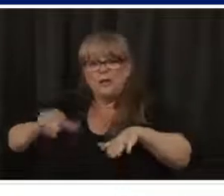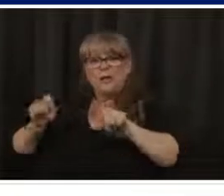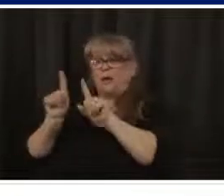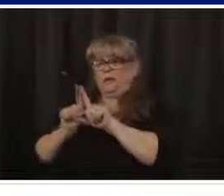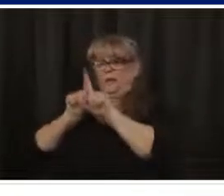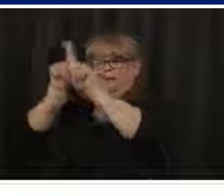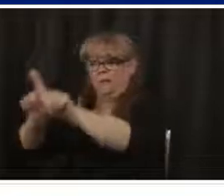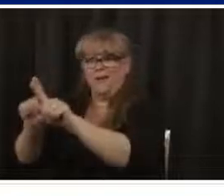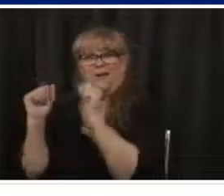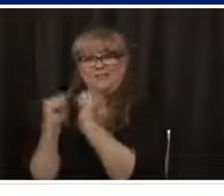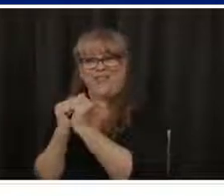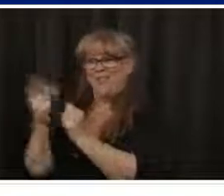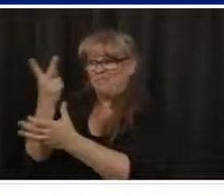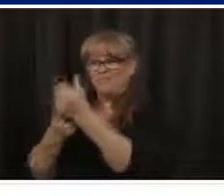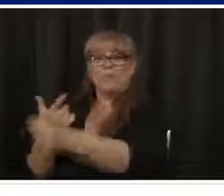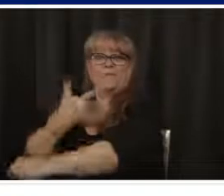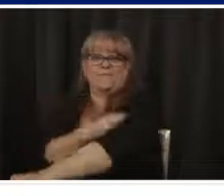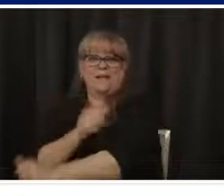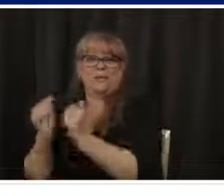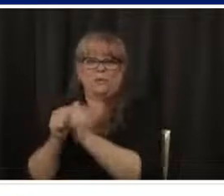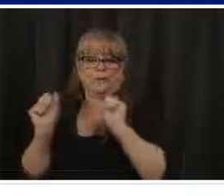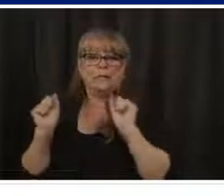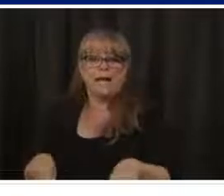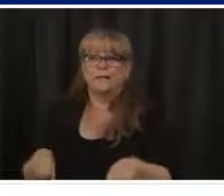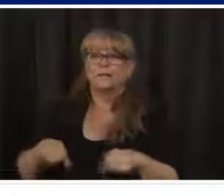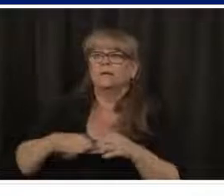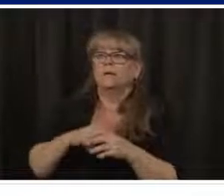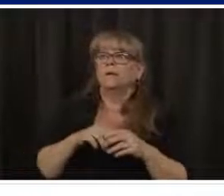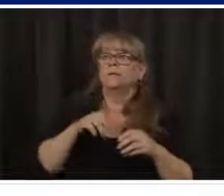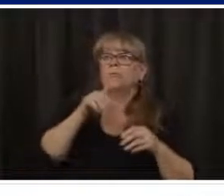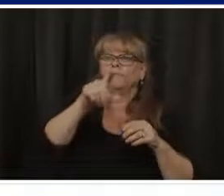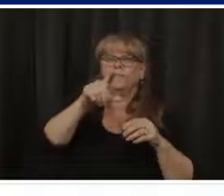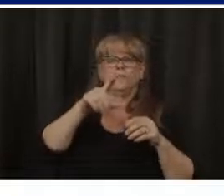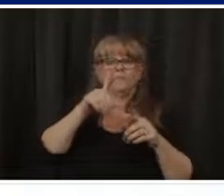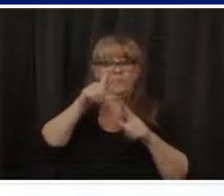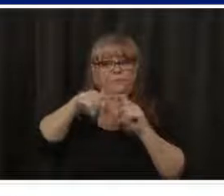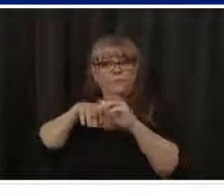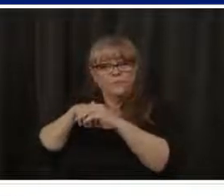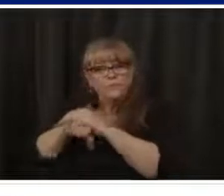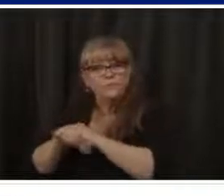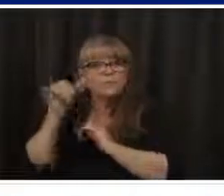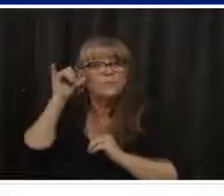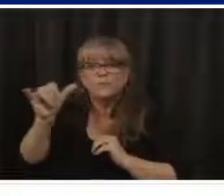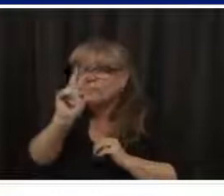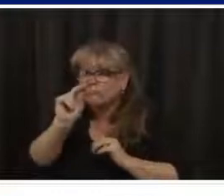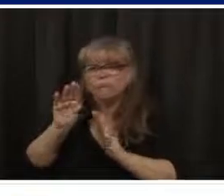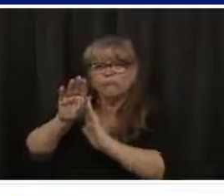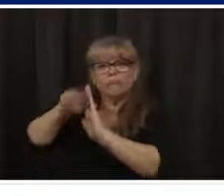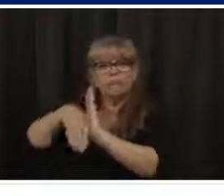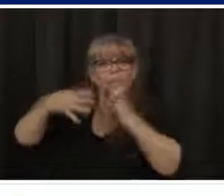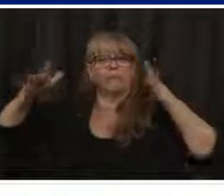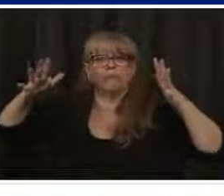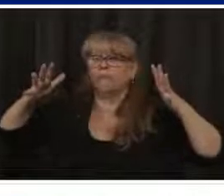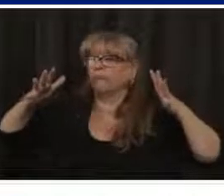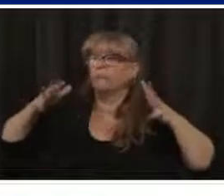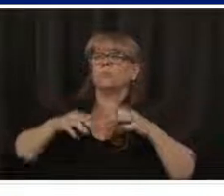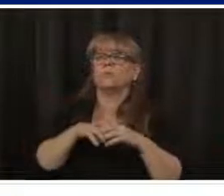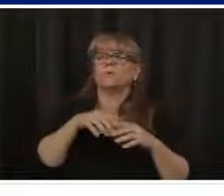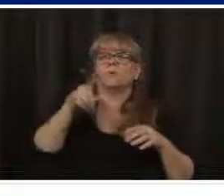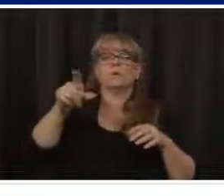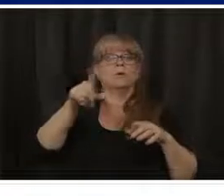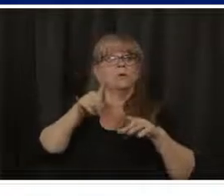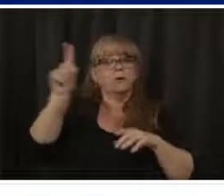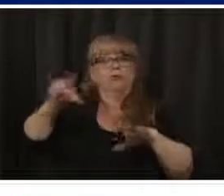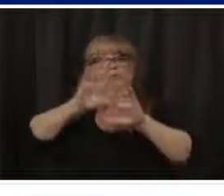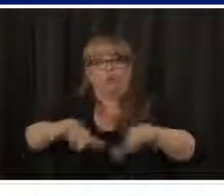30 minutes. And so we're hopeful that adding Children's Colorado to the rapidly expanding list of providers helps give some